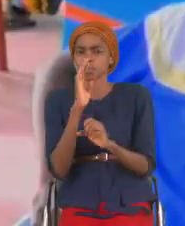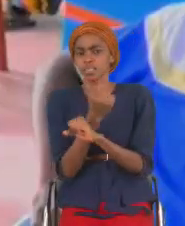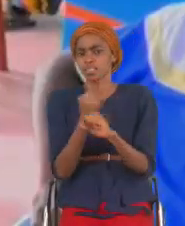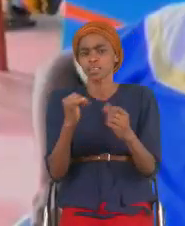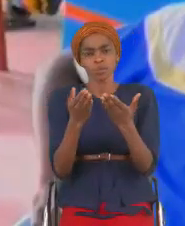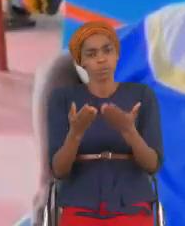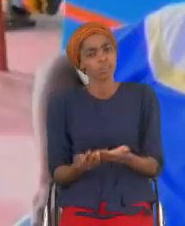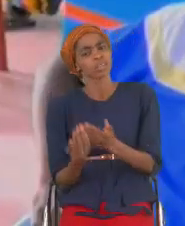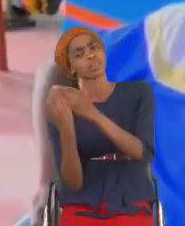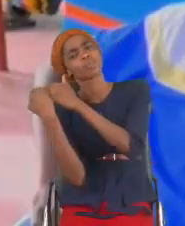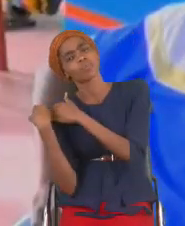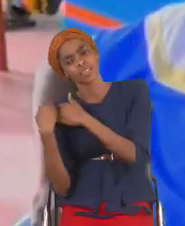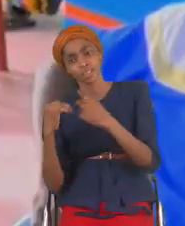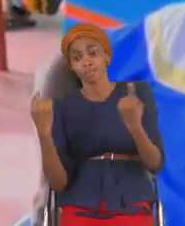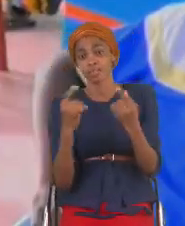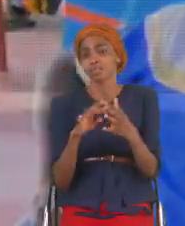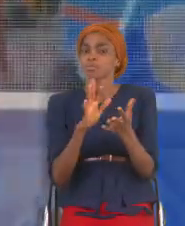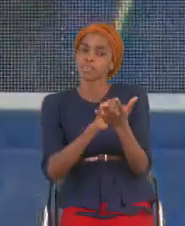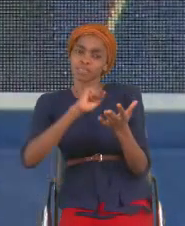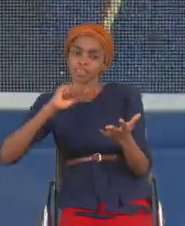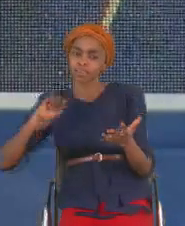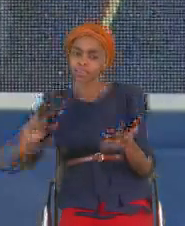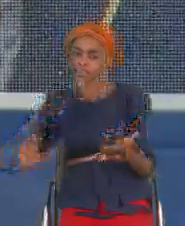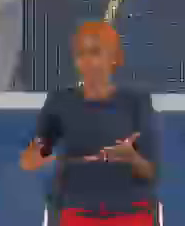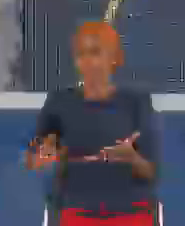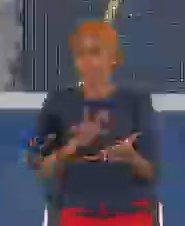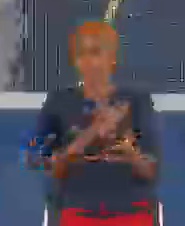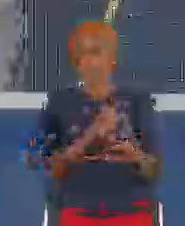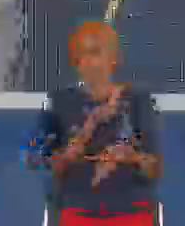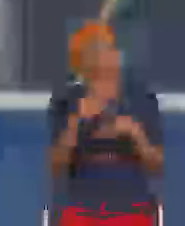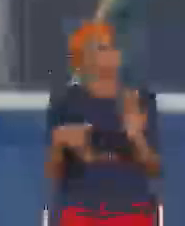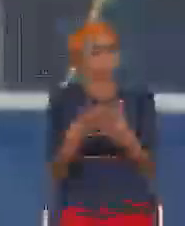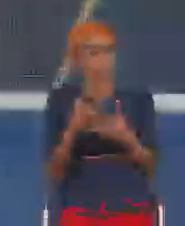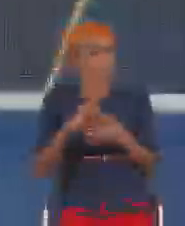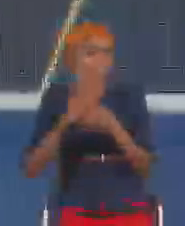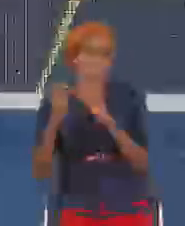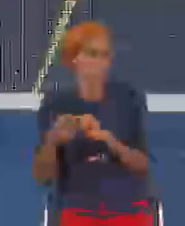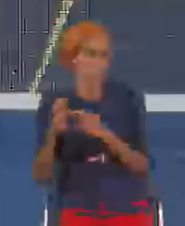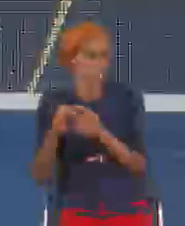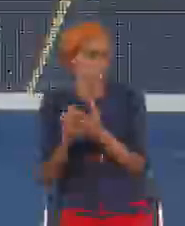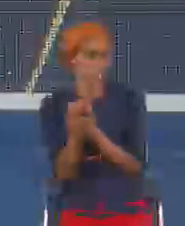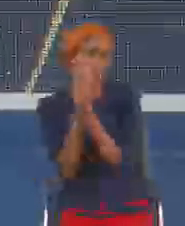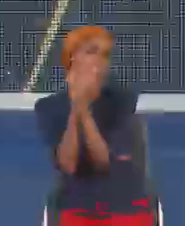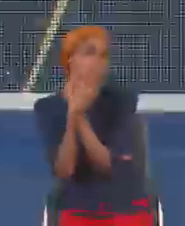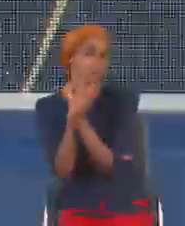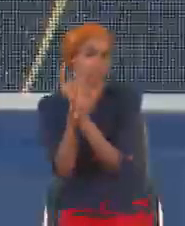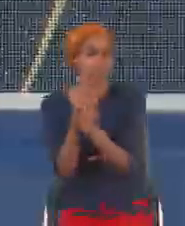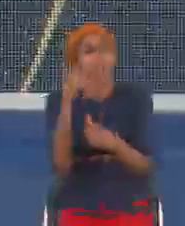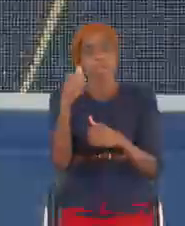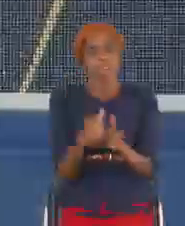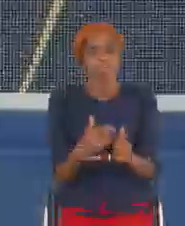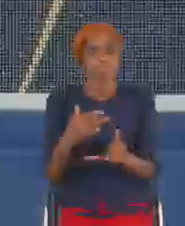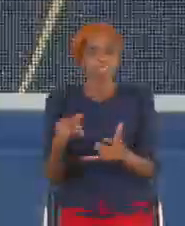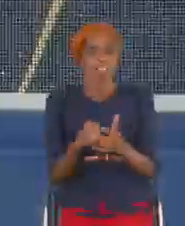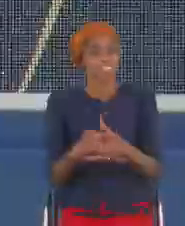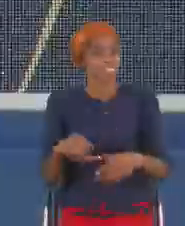burden of sin to be taken away from you and all the chains that bound you. And everything that